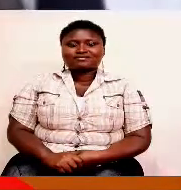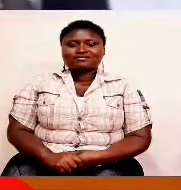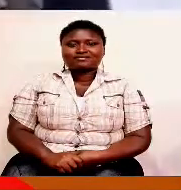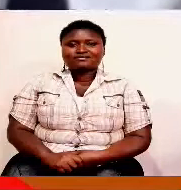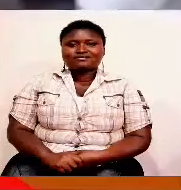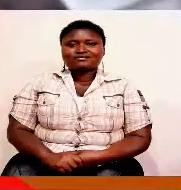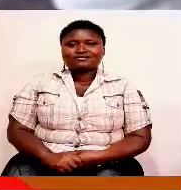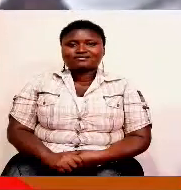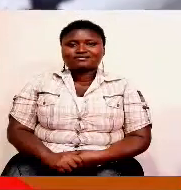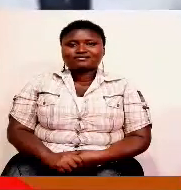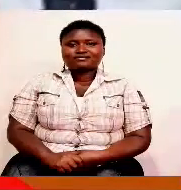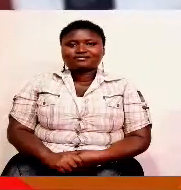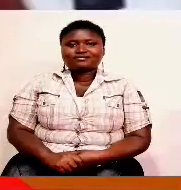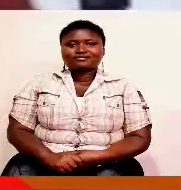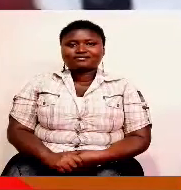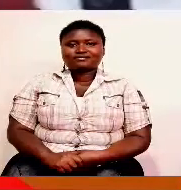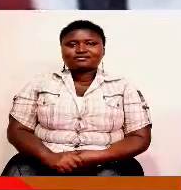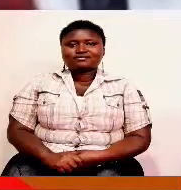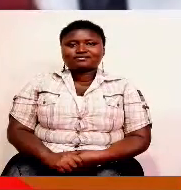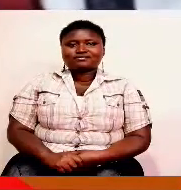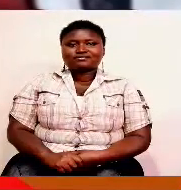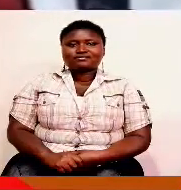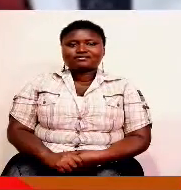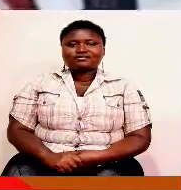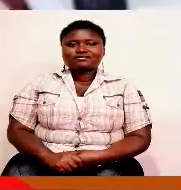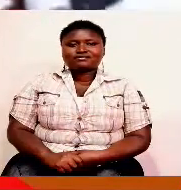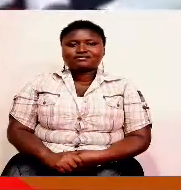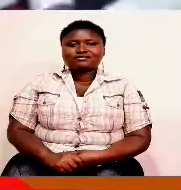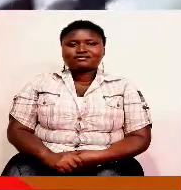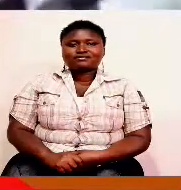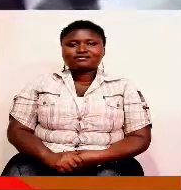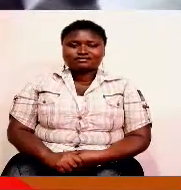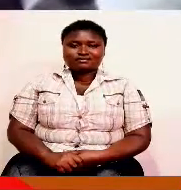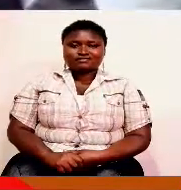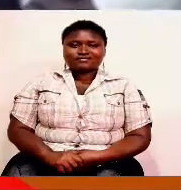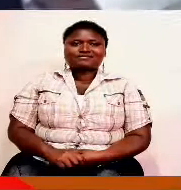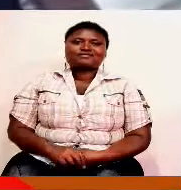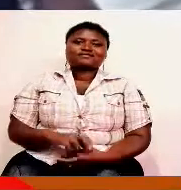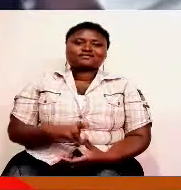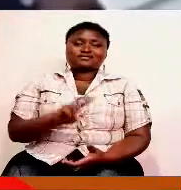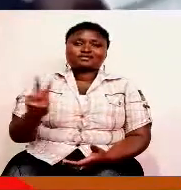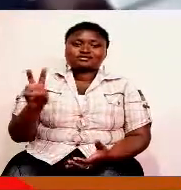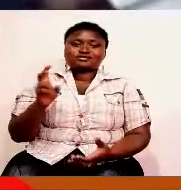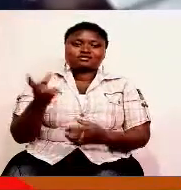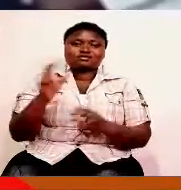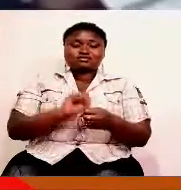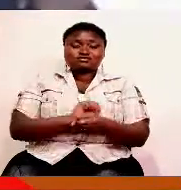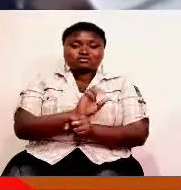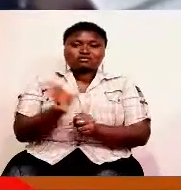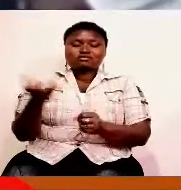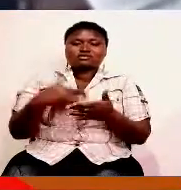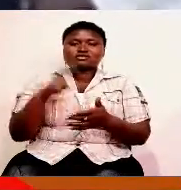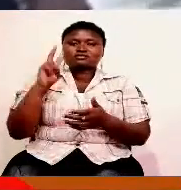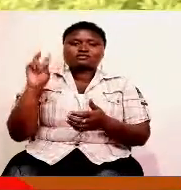cia homa eno. Maruru ma virus ya Delta maronekana kwihiriria ukiringithania na virus iria ingi cia natumuka na